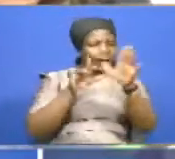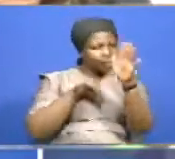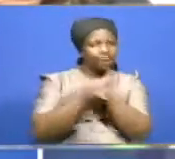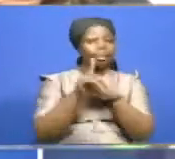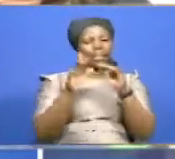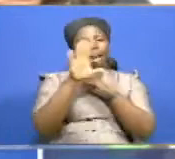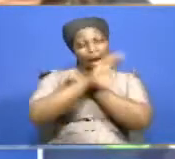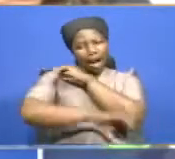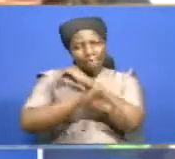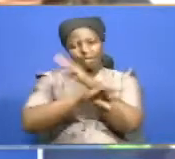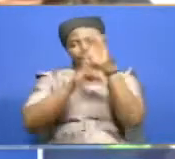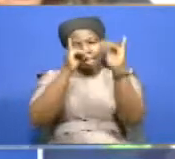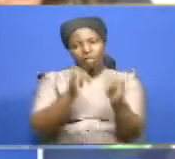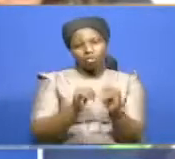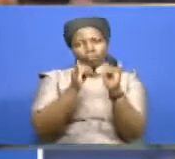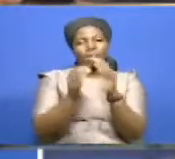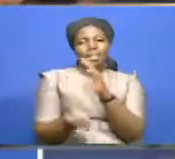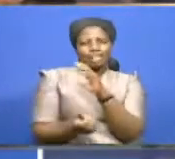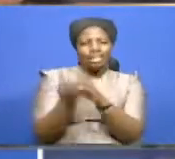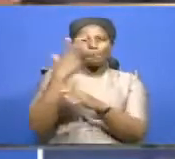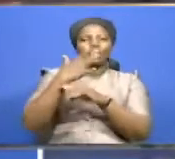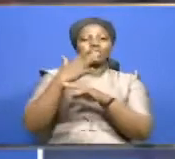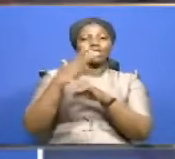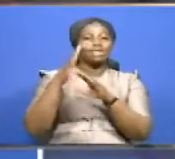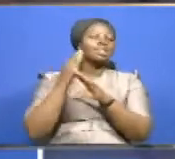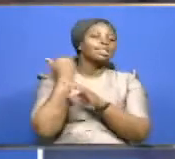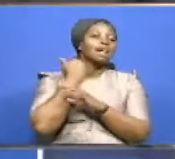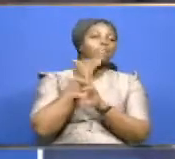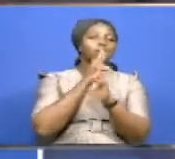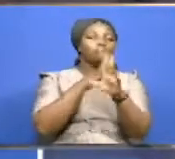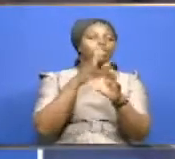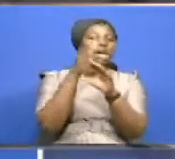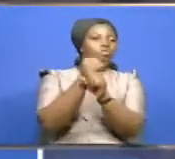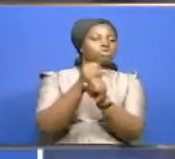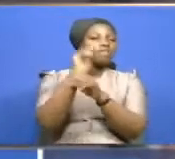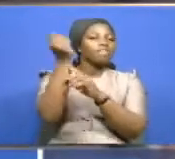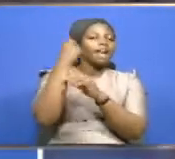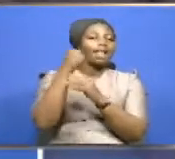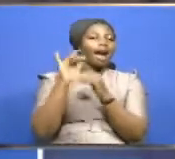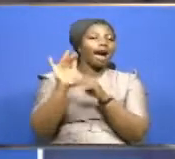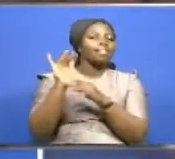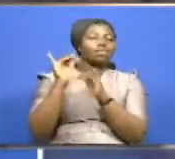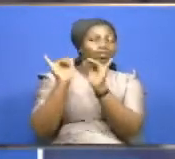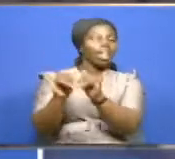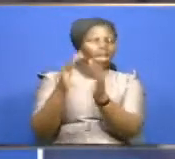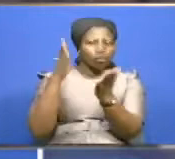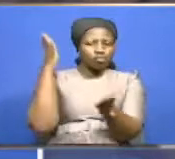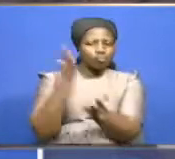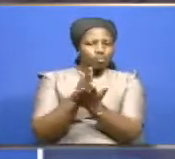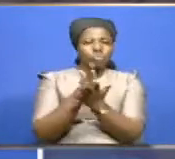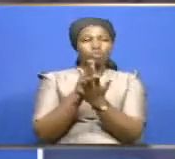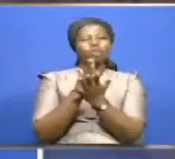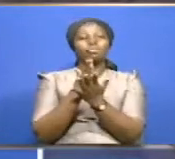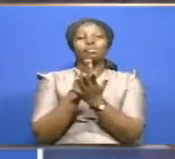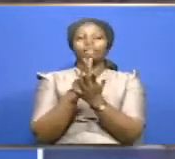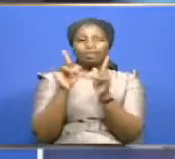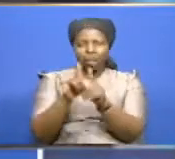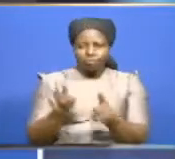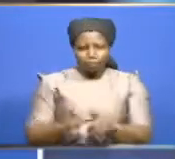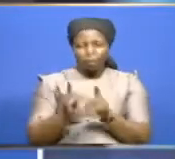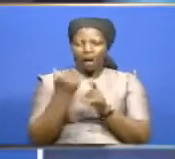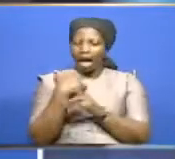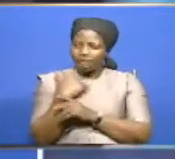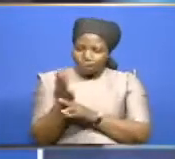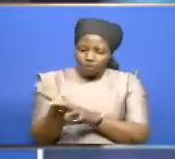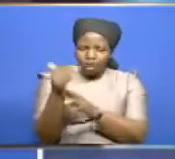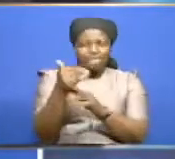the newly established Crime Reporters Association of Kenya has been challenged to remain true to the calling of facts-based journalism.